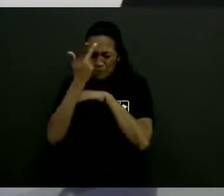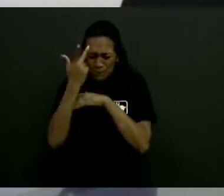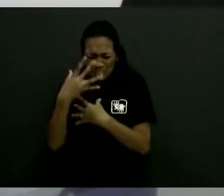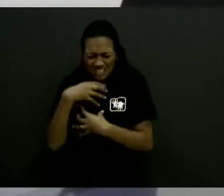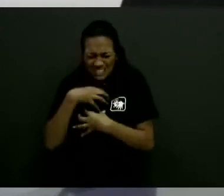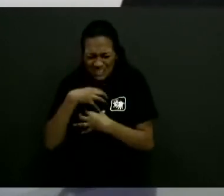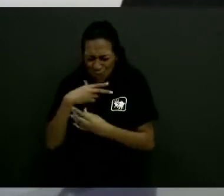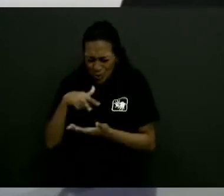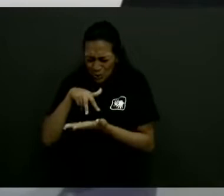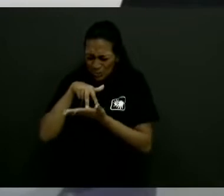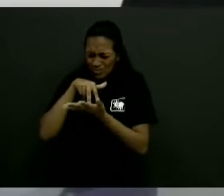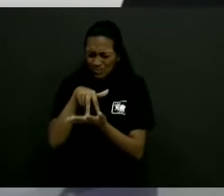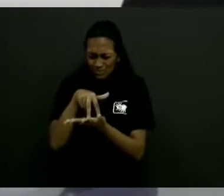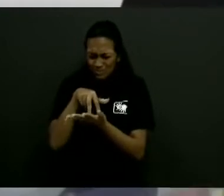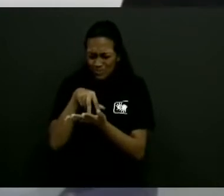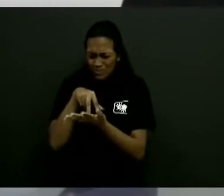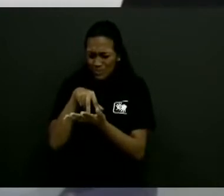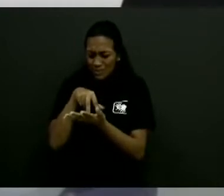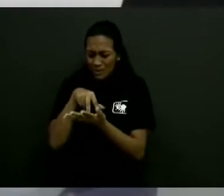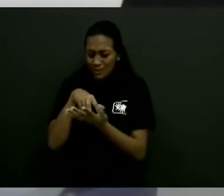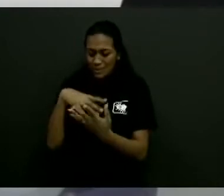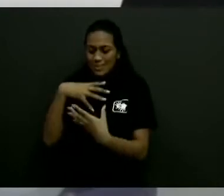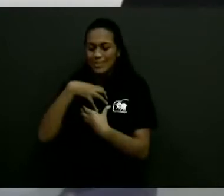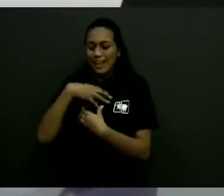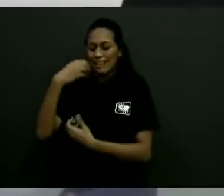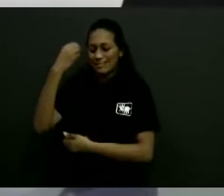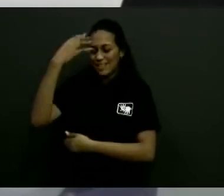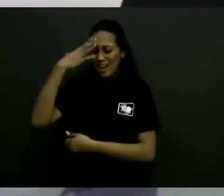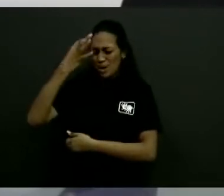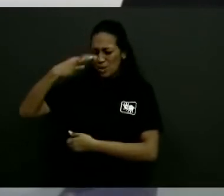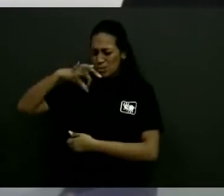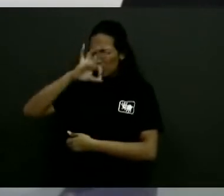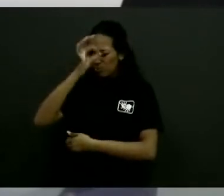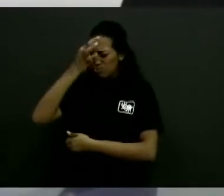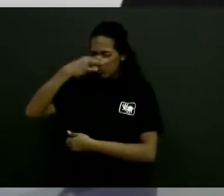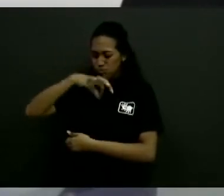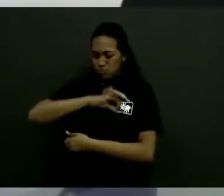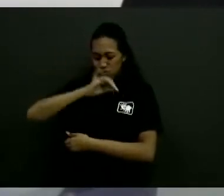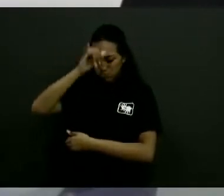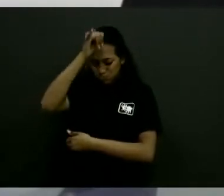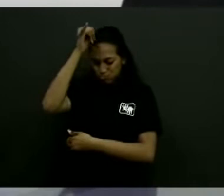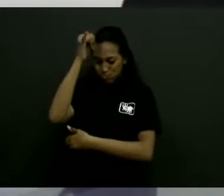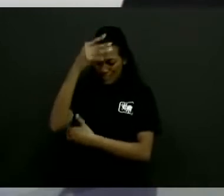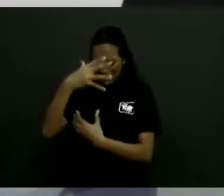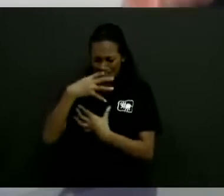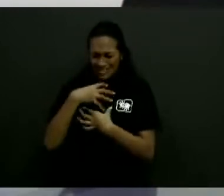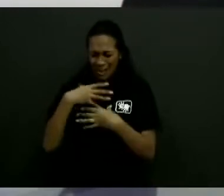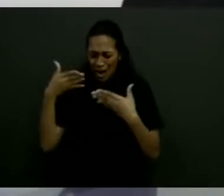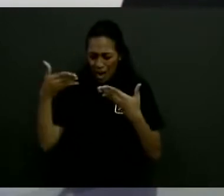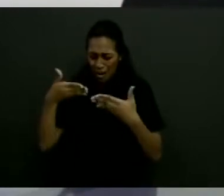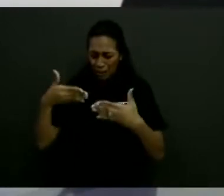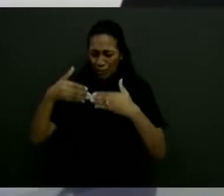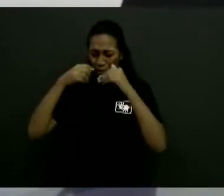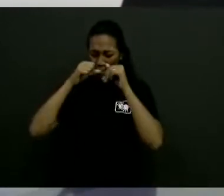fortalecidas. May people get strong. Cheias da tua graça. Full of your grace. Cheias da tua unção. Full of your anointing. Então nós abençoamos